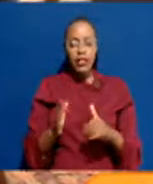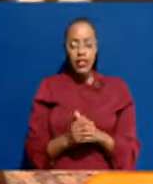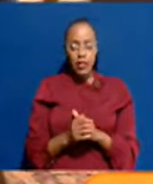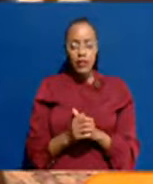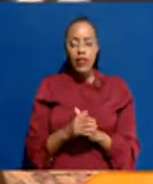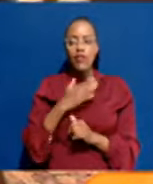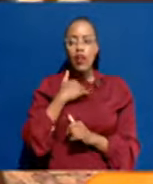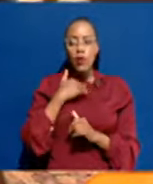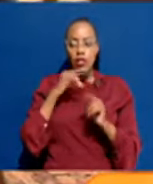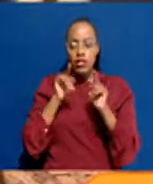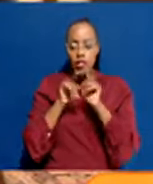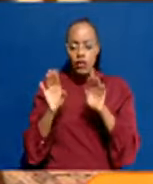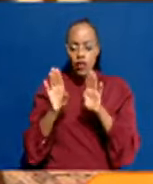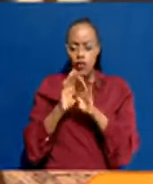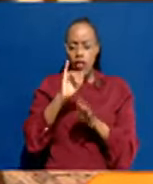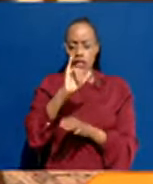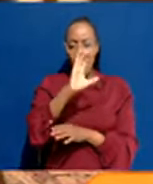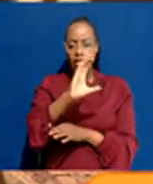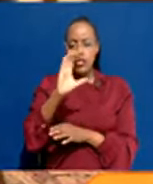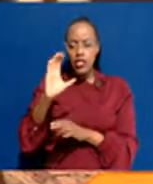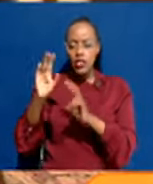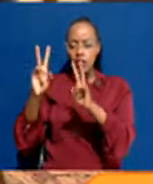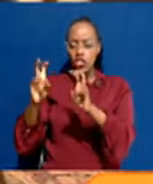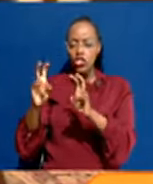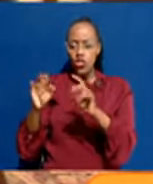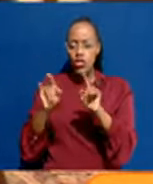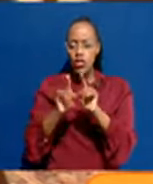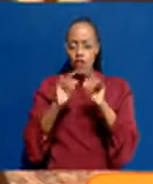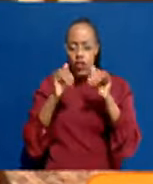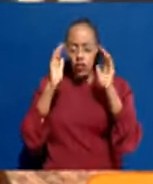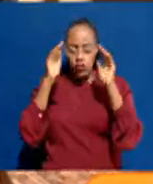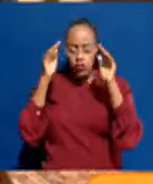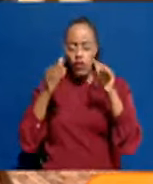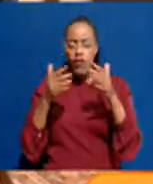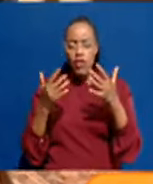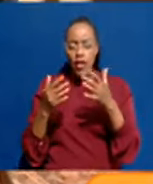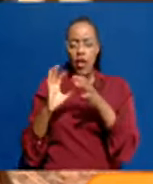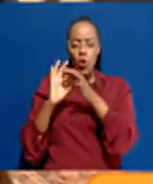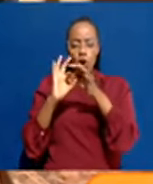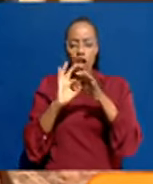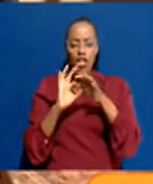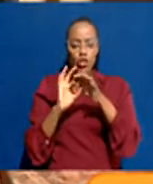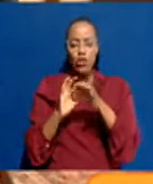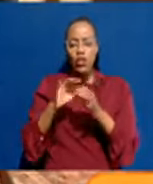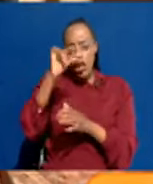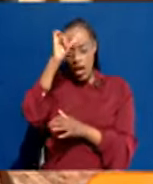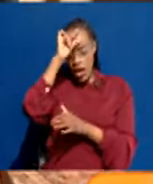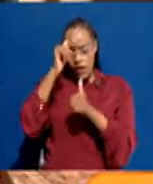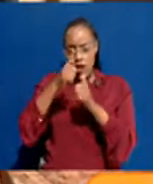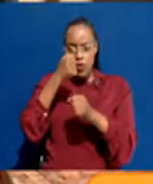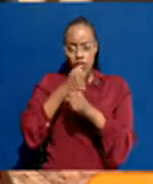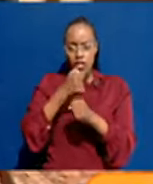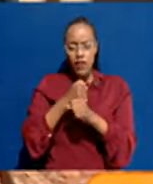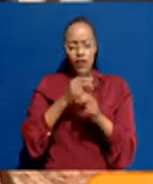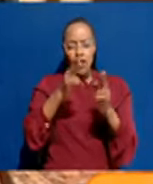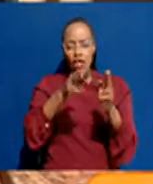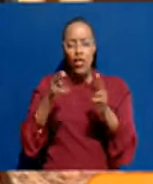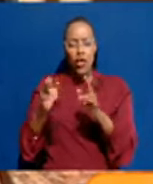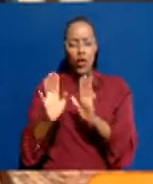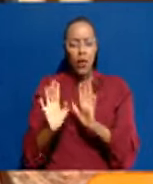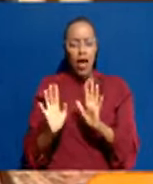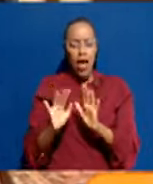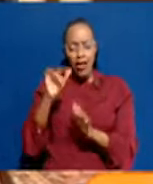to close the ICC issue there and go to this grand coalition government, which you sat in, a very unusual kind of